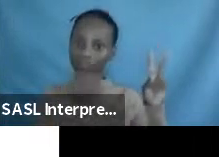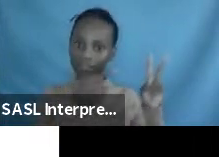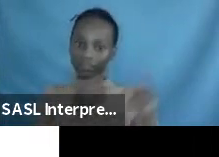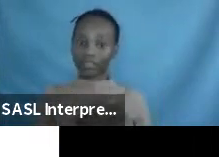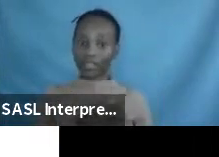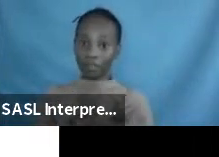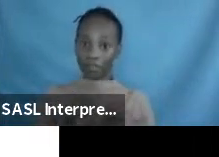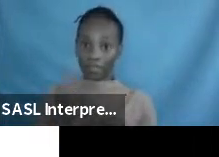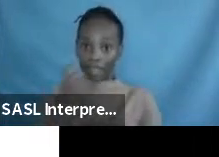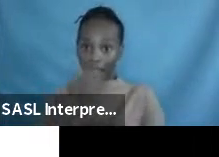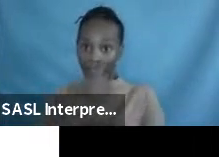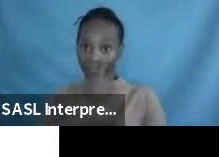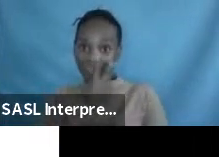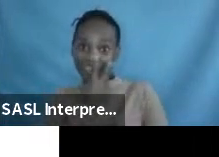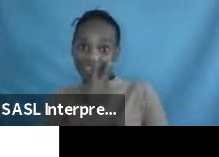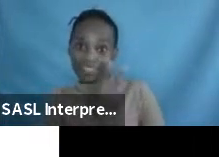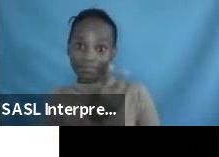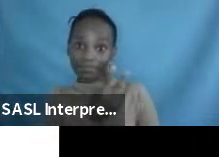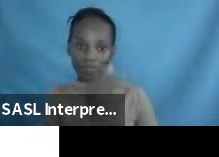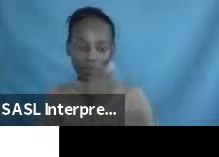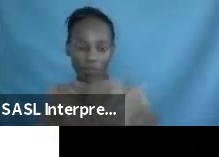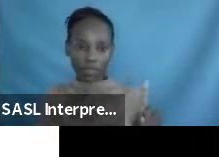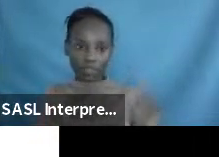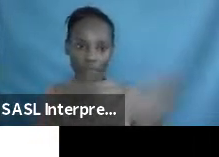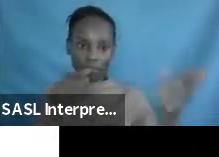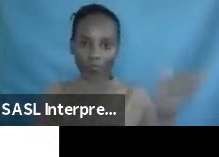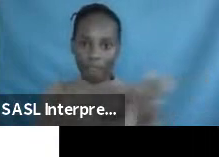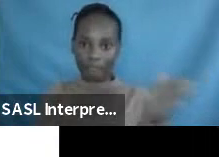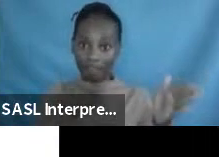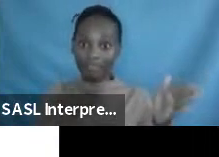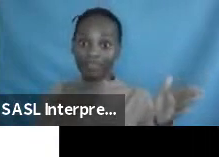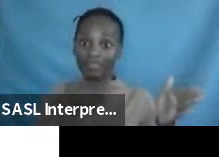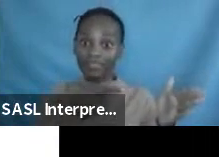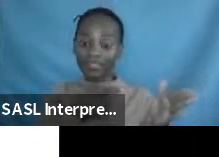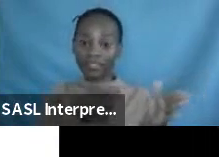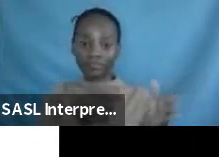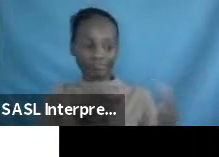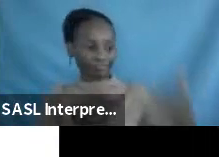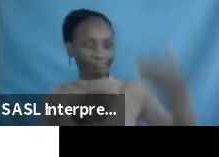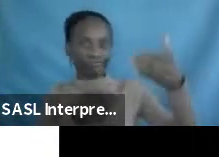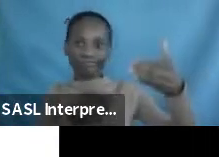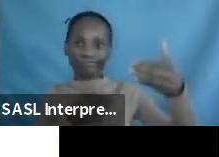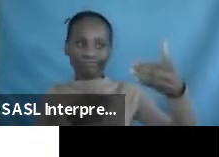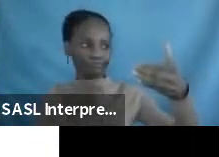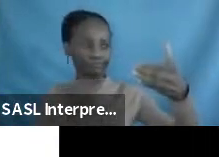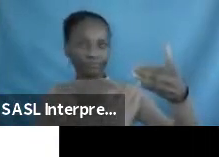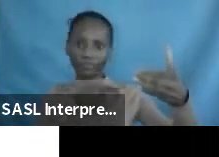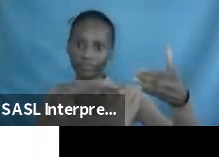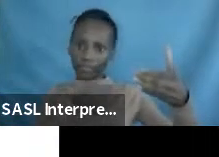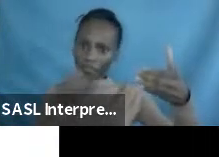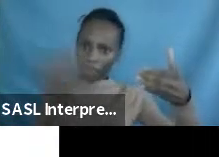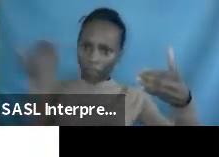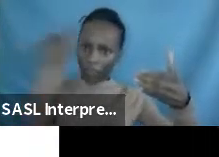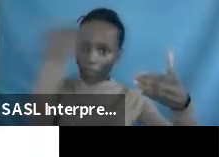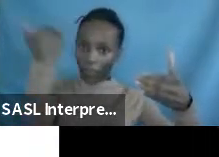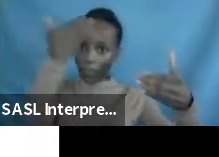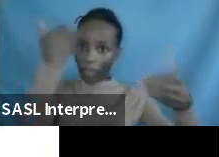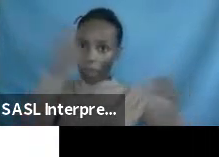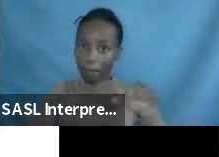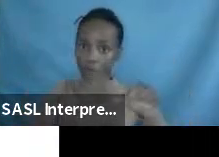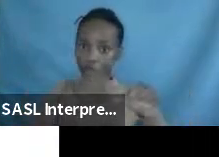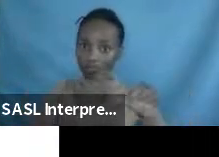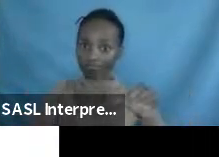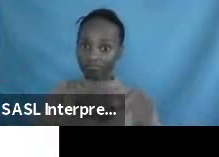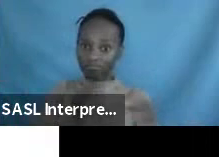who buys this thing, who is not well informed, from one of the small businesses in